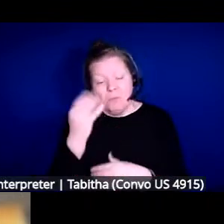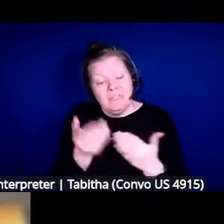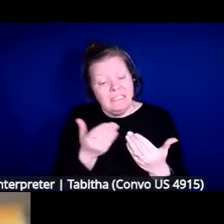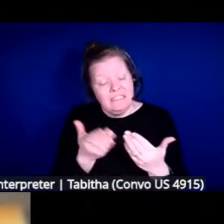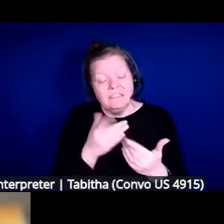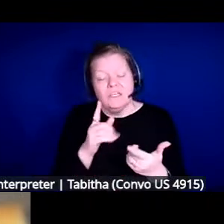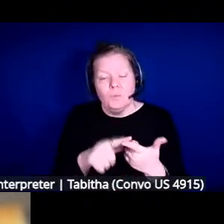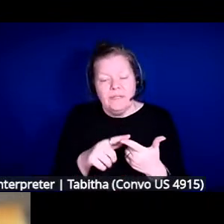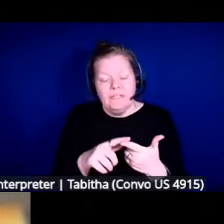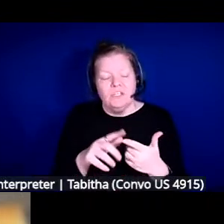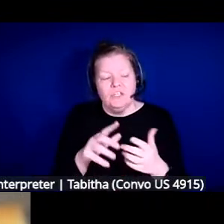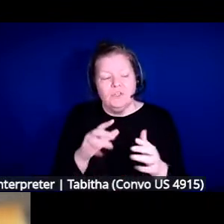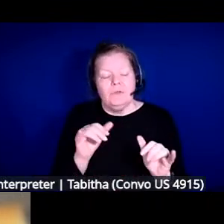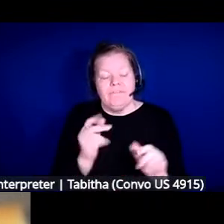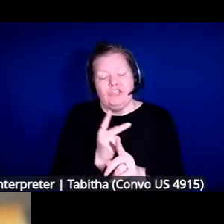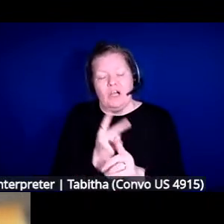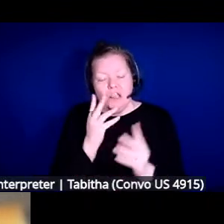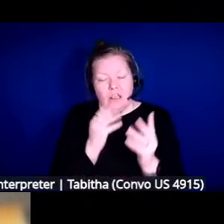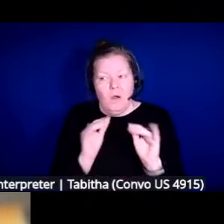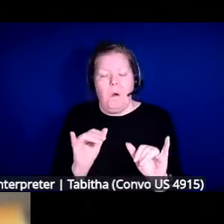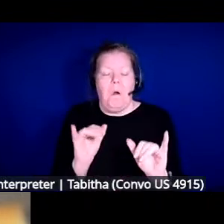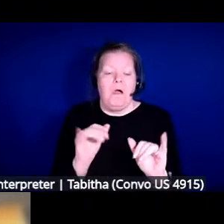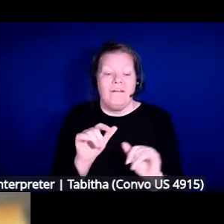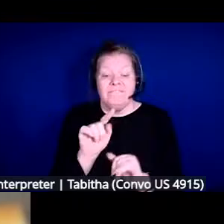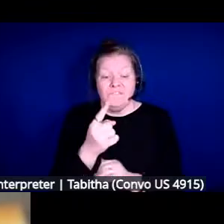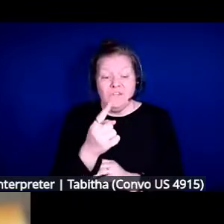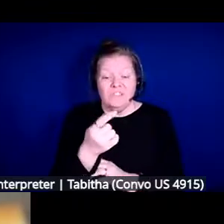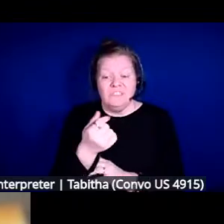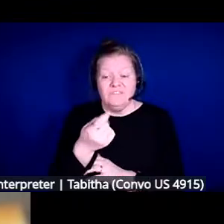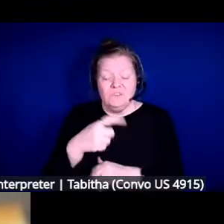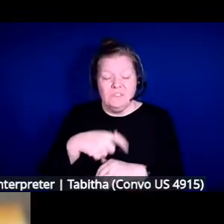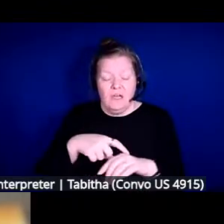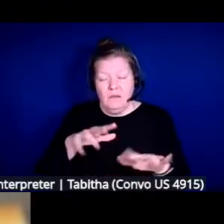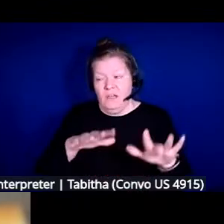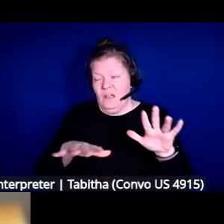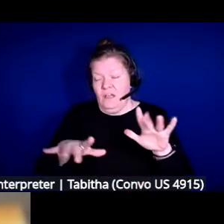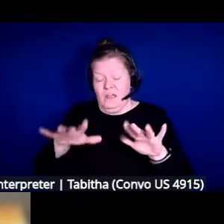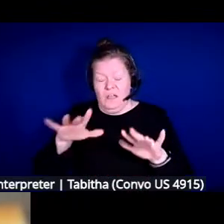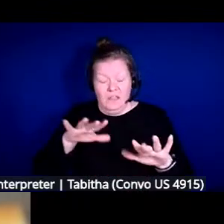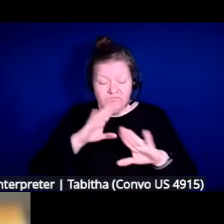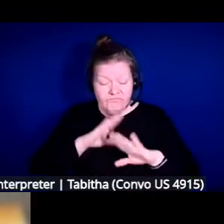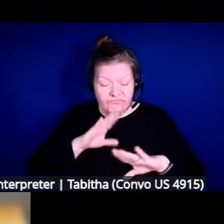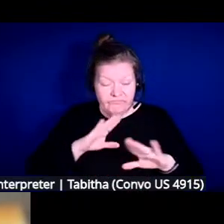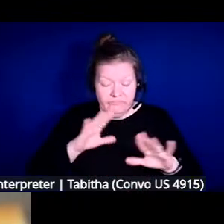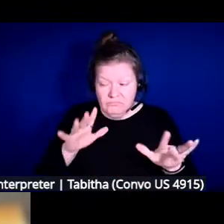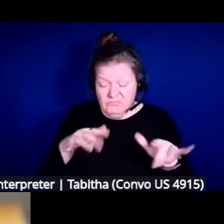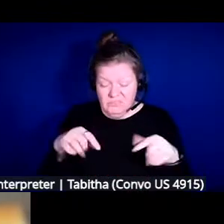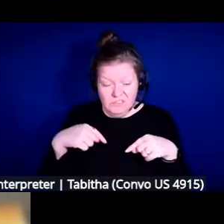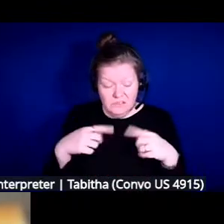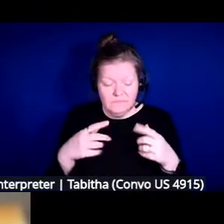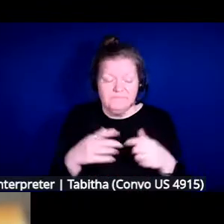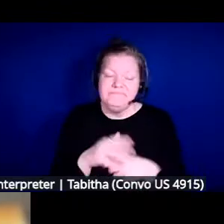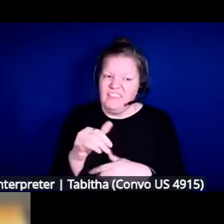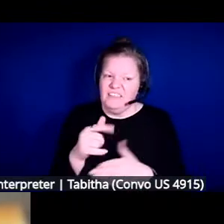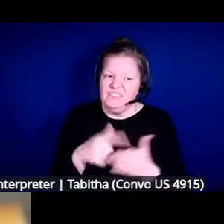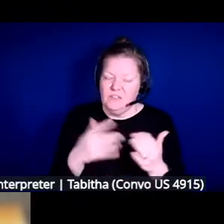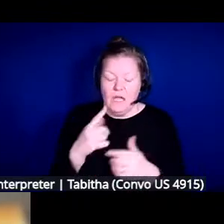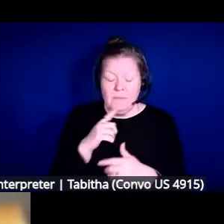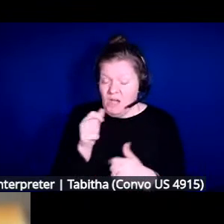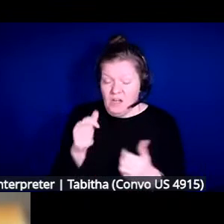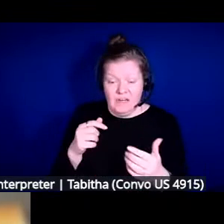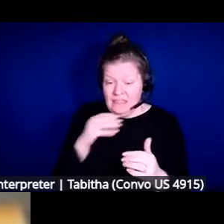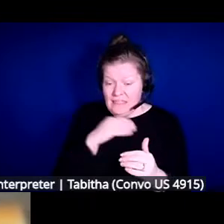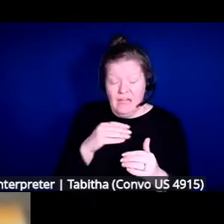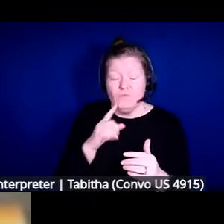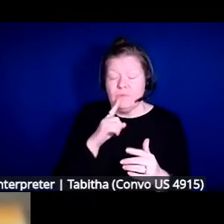once you get the hang of it. But the first couple of times, massively nerve-wracking. That's what I'm afraid of. Not gonna lie,